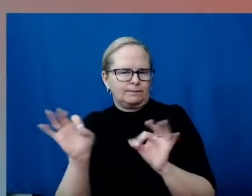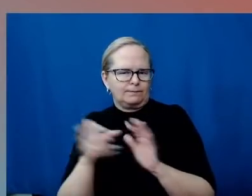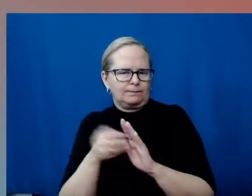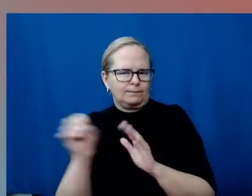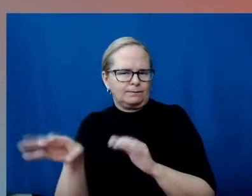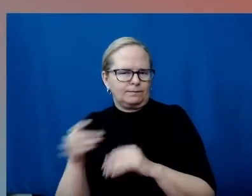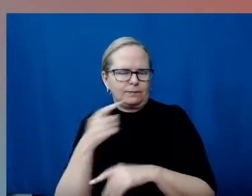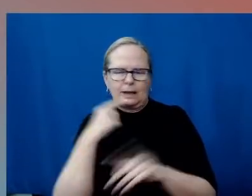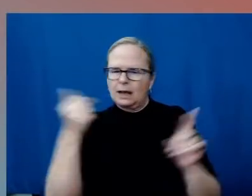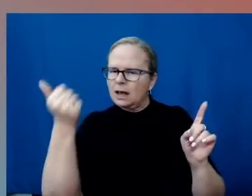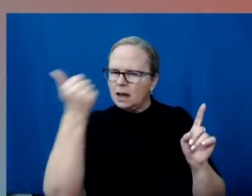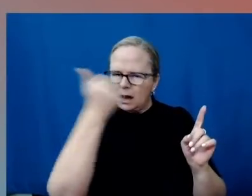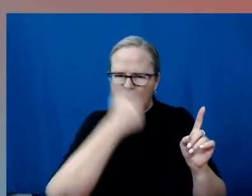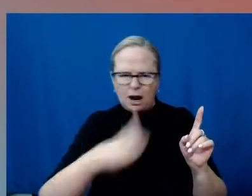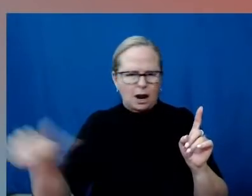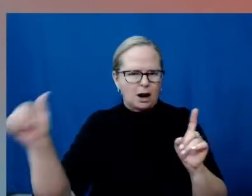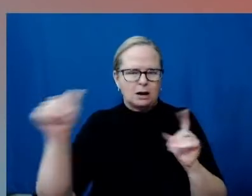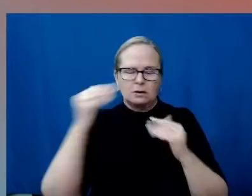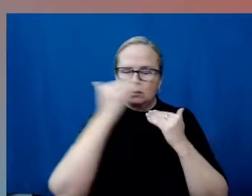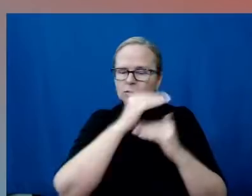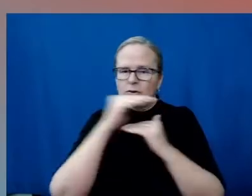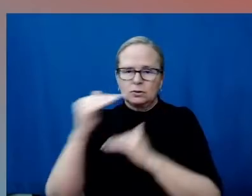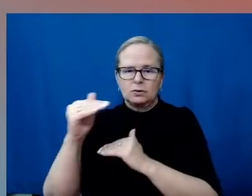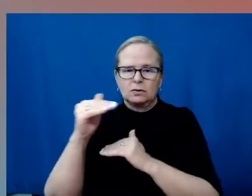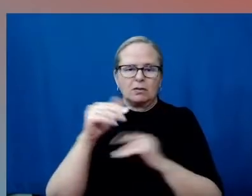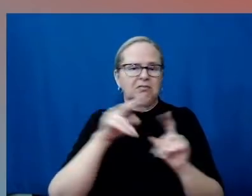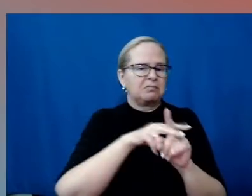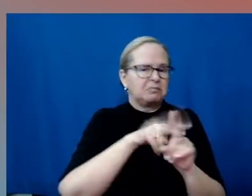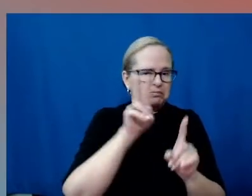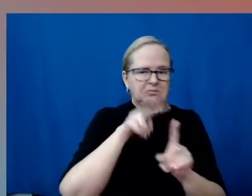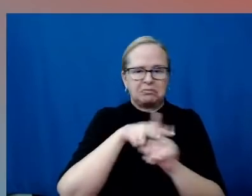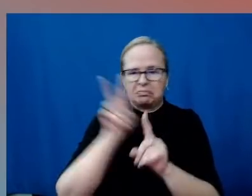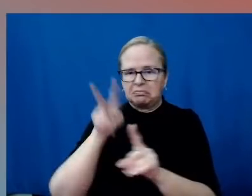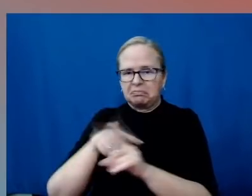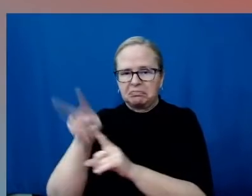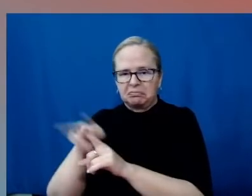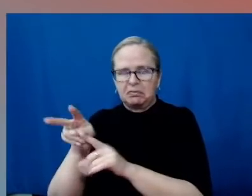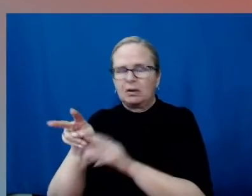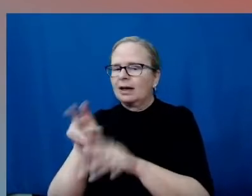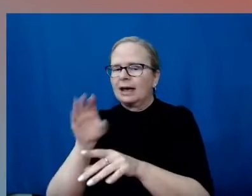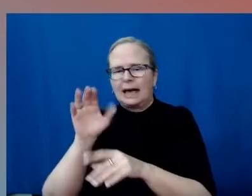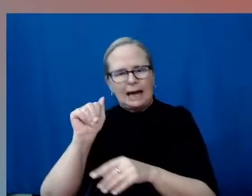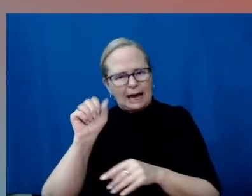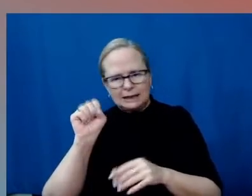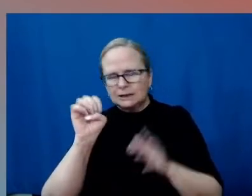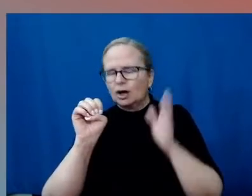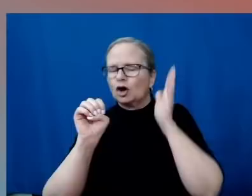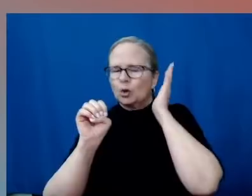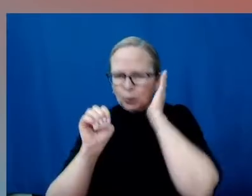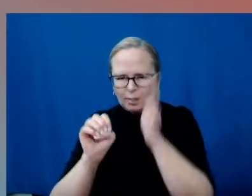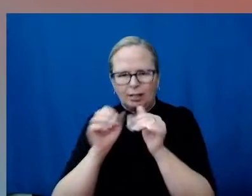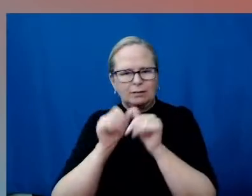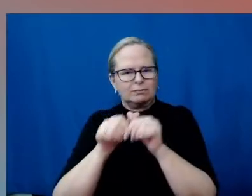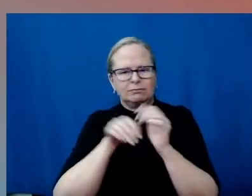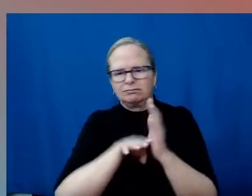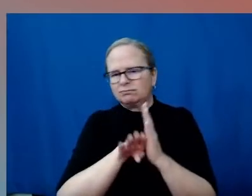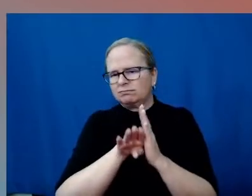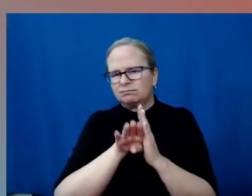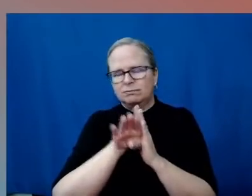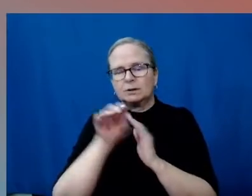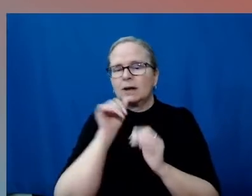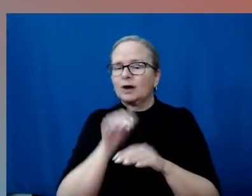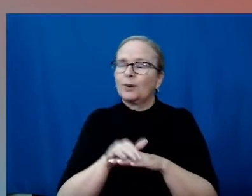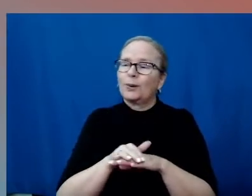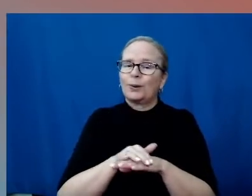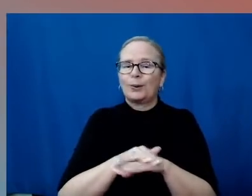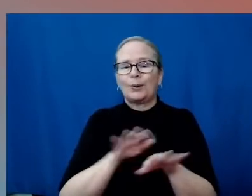either slow down less or just go up. But usually we don't see it immediately, but after